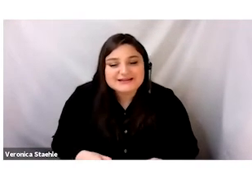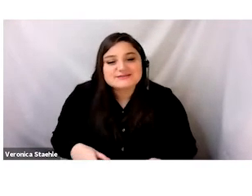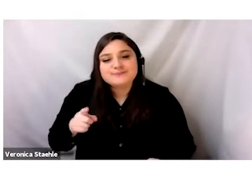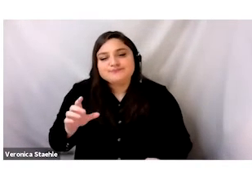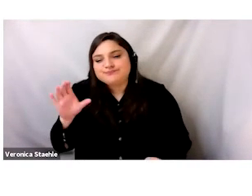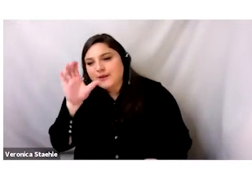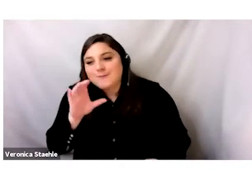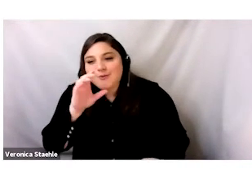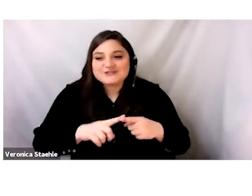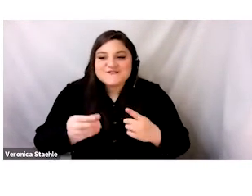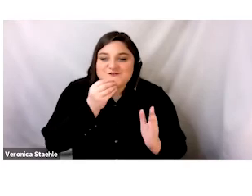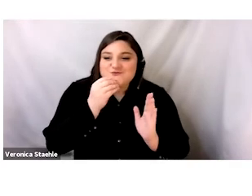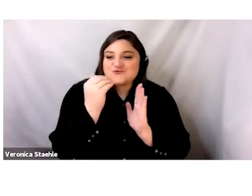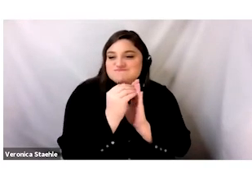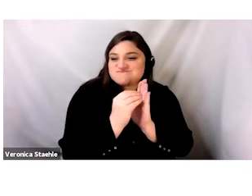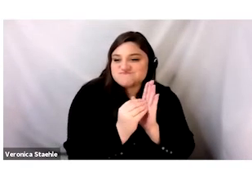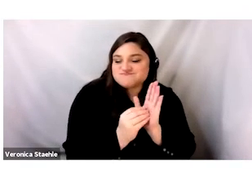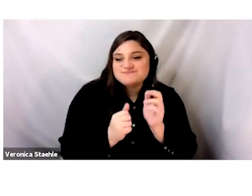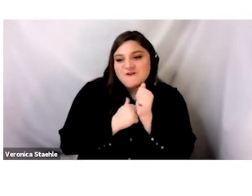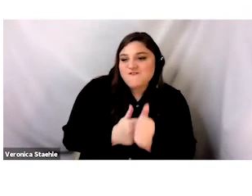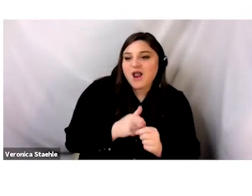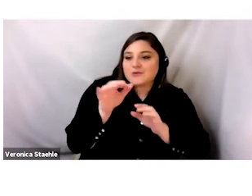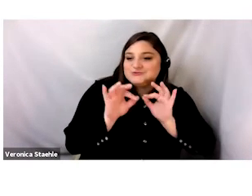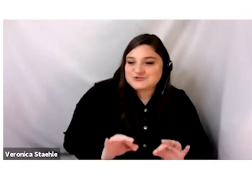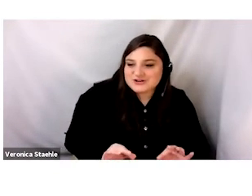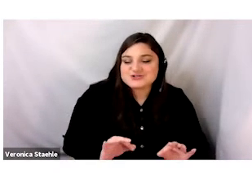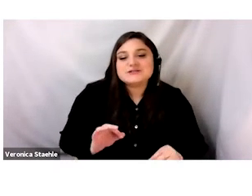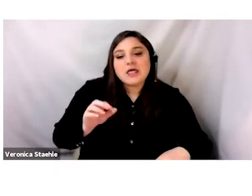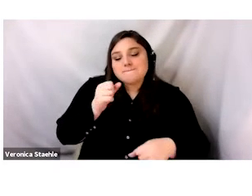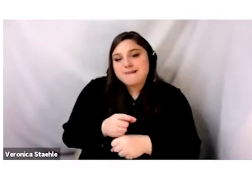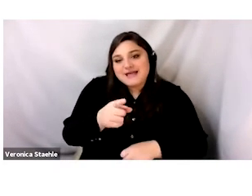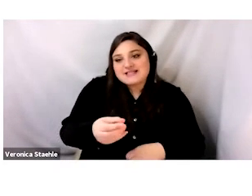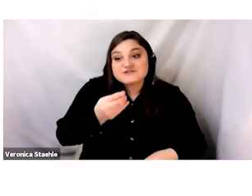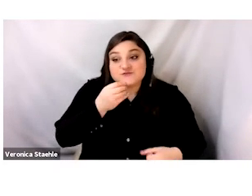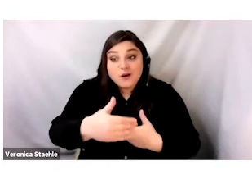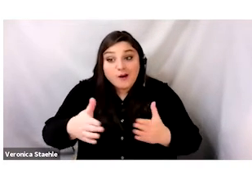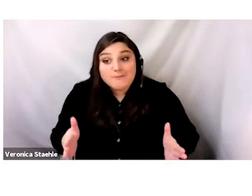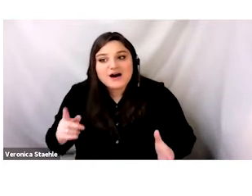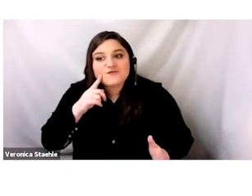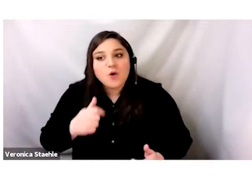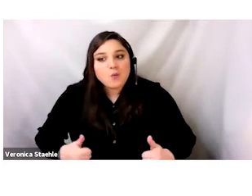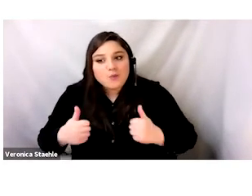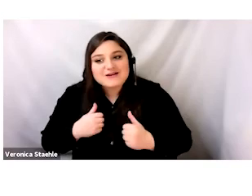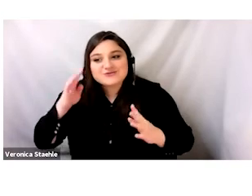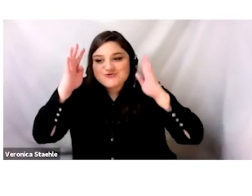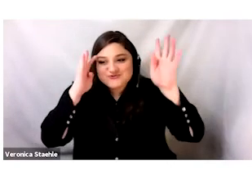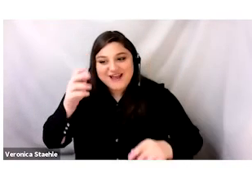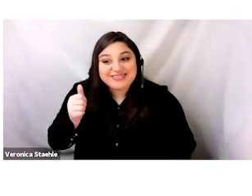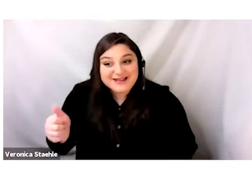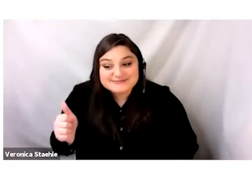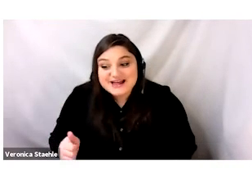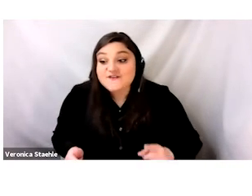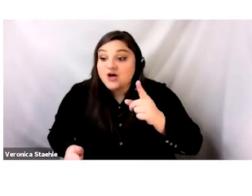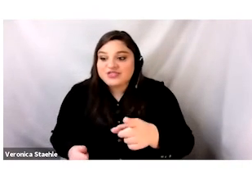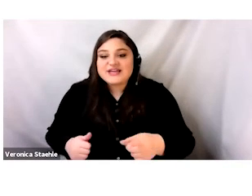different recipes and the different food that would be in these boxes based on the residents' input themselves. So these completely changed from where